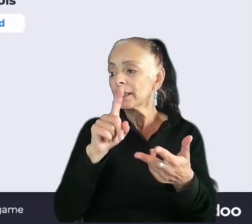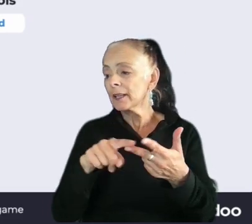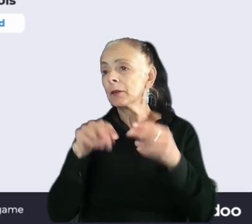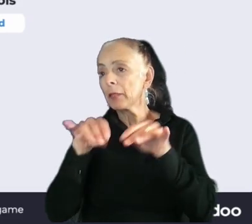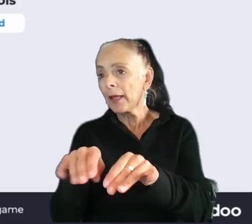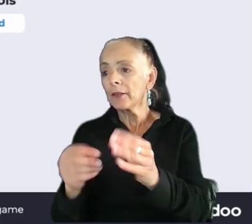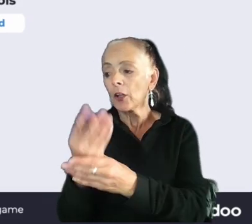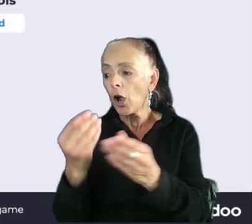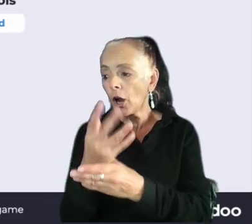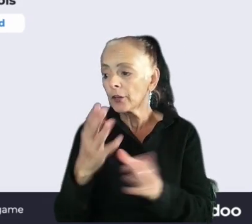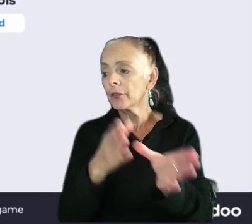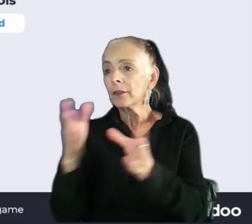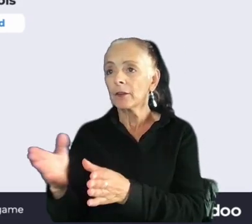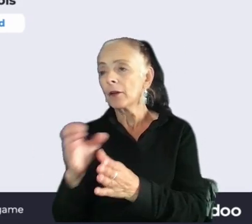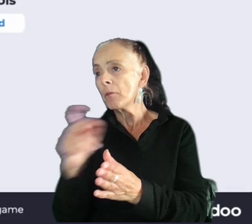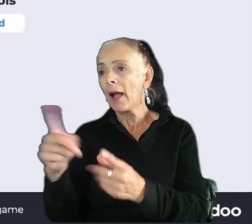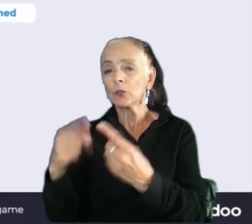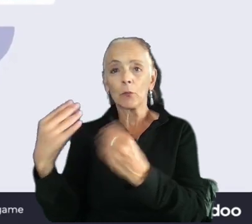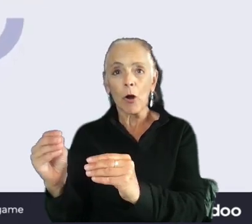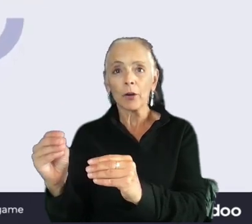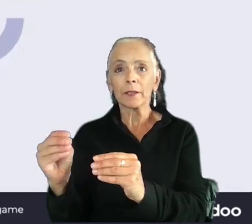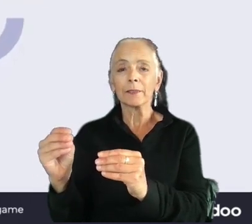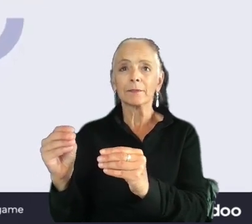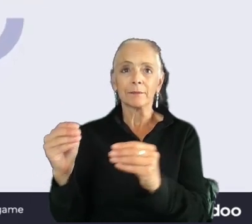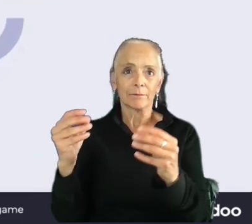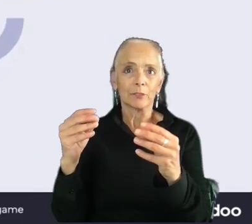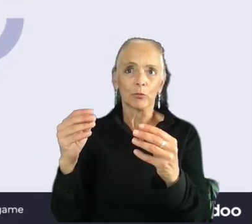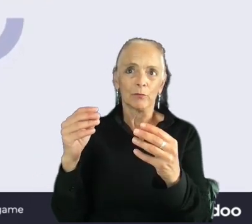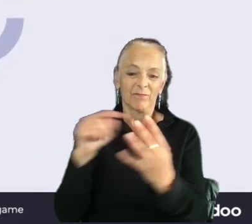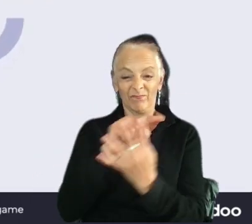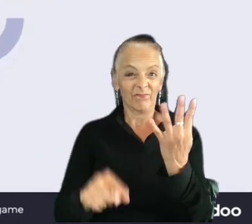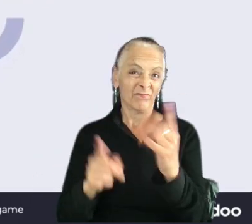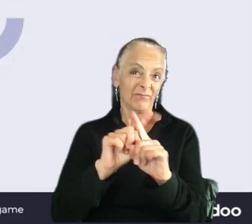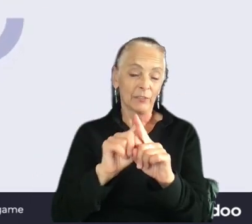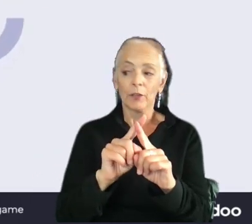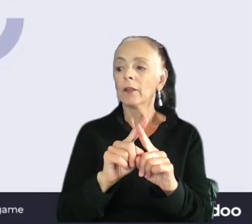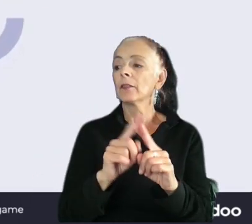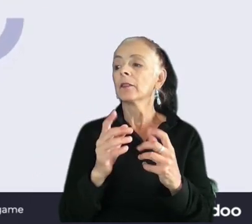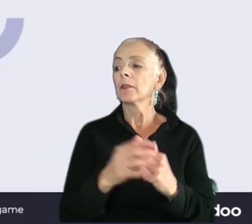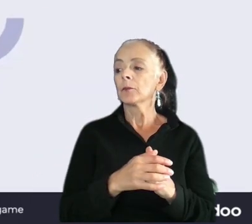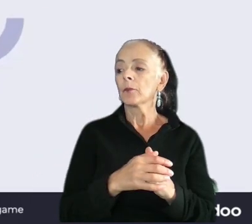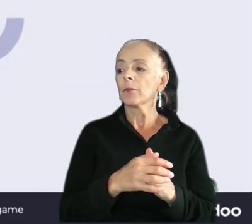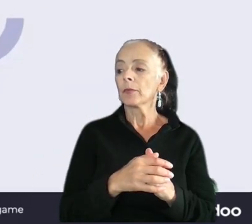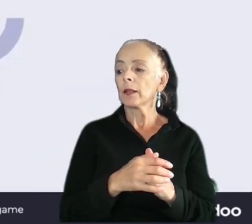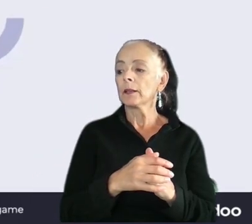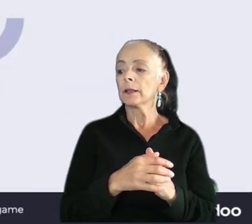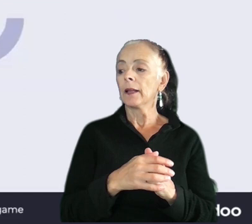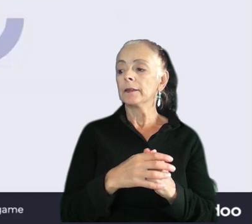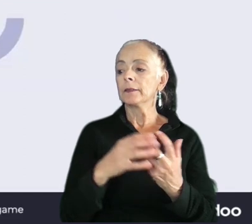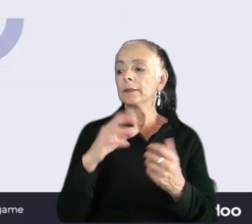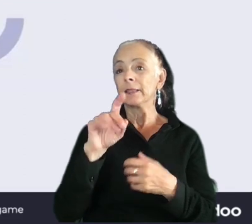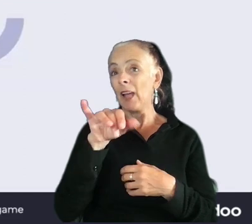the garden and then return to the market to sell. And as the player progresses further in the game, the DIY crafting